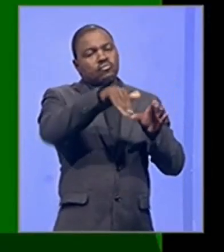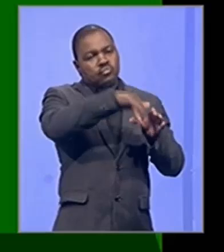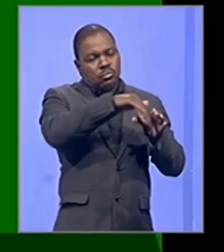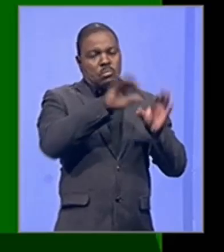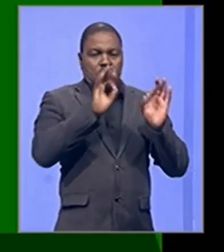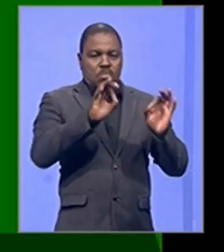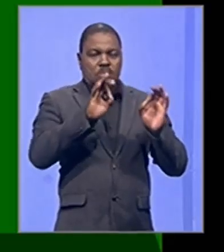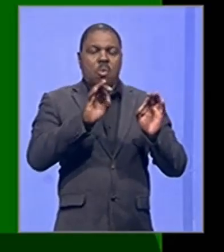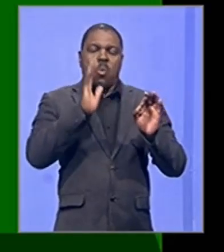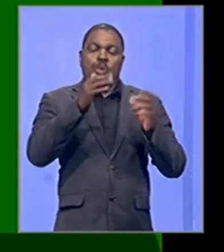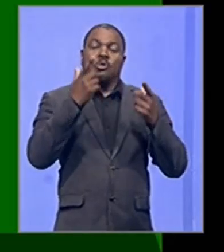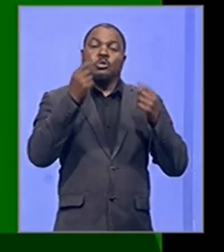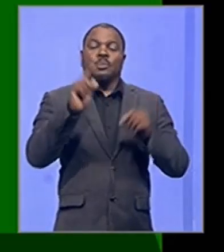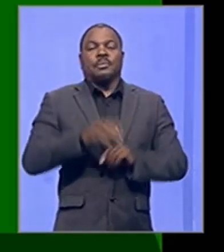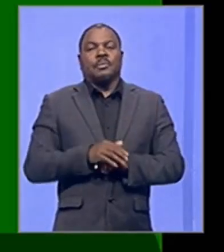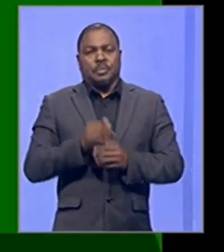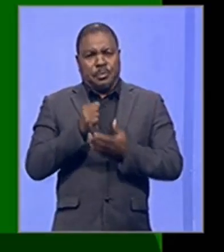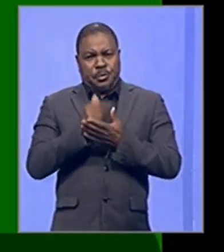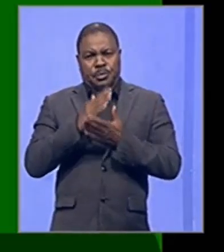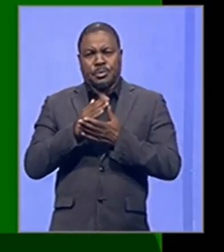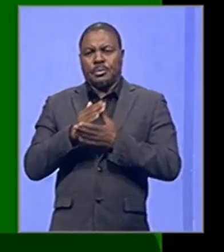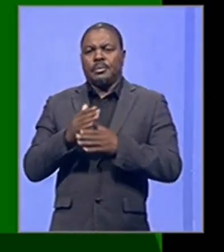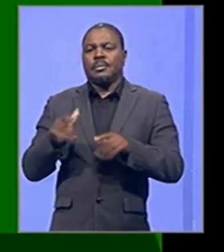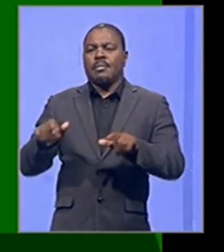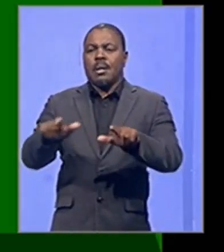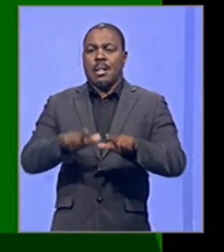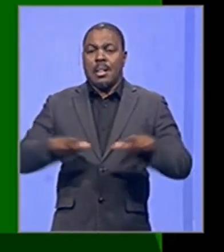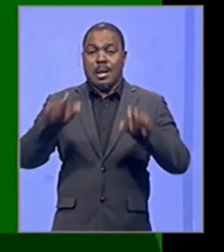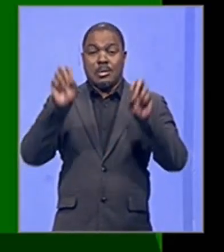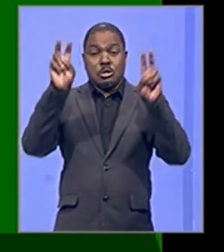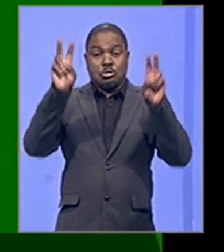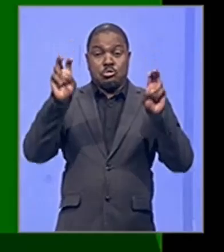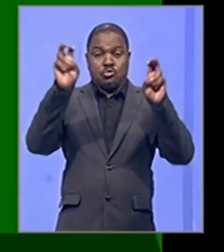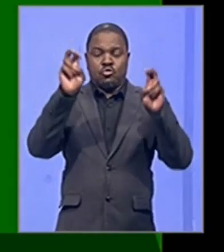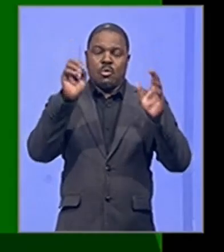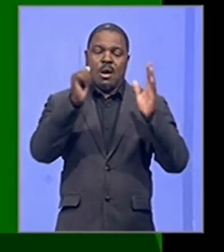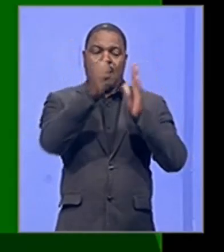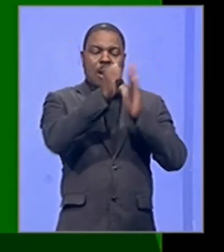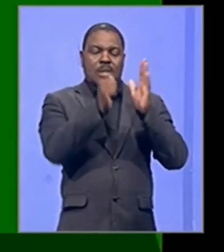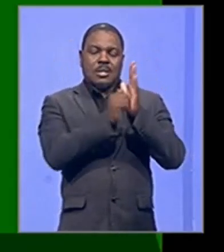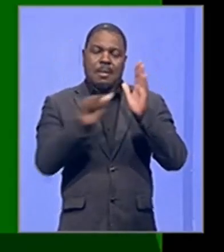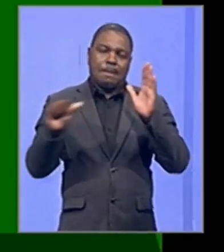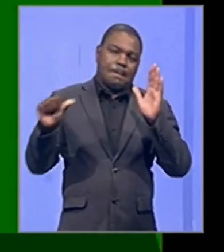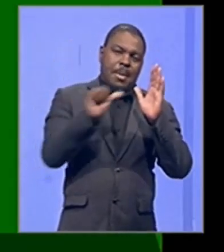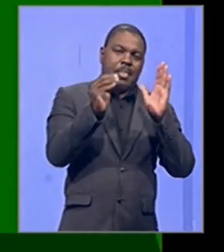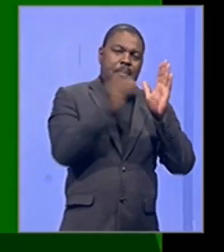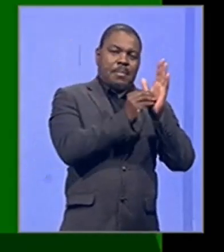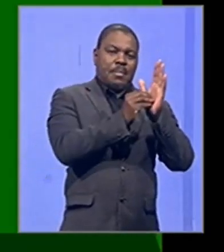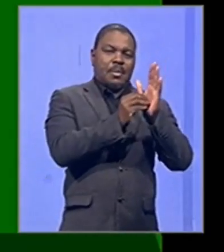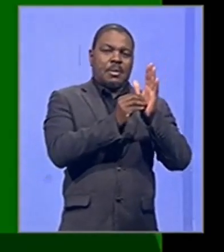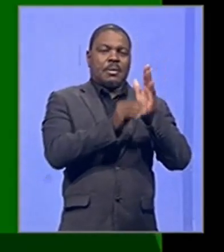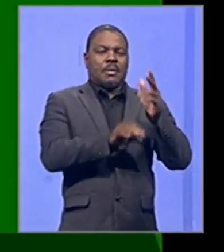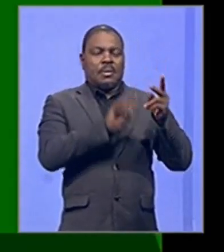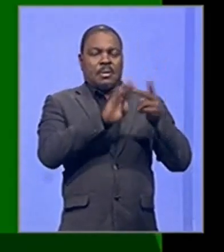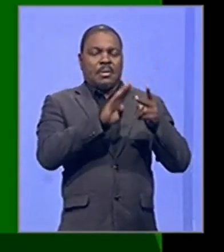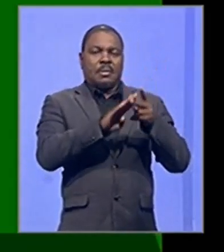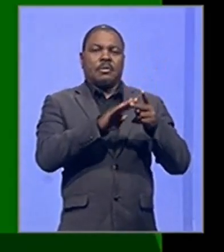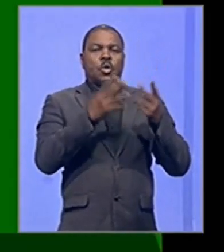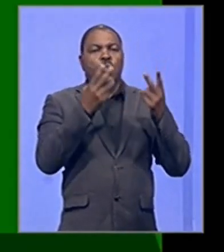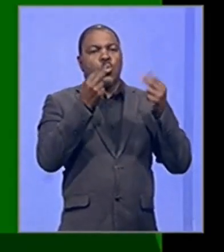firmly put the issue of the restoration of the land back on the agenda and be central in this